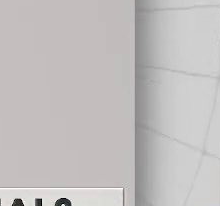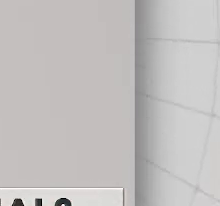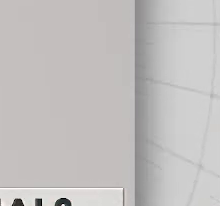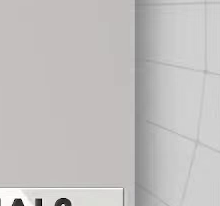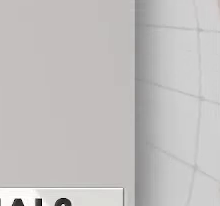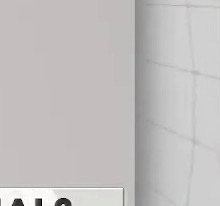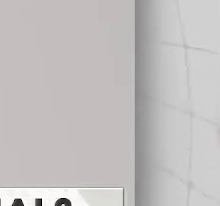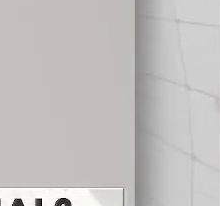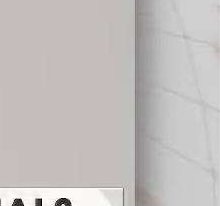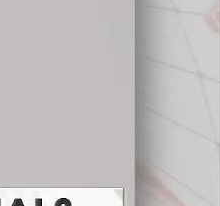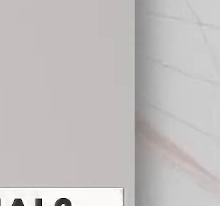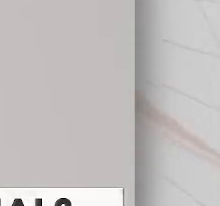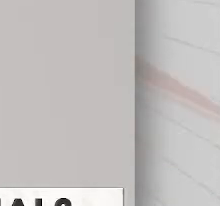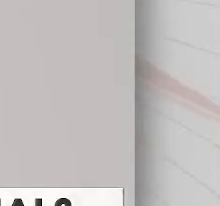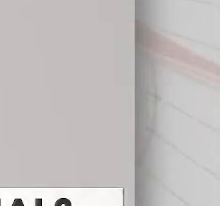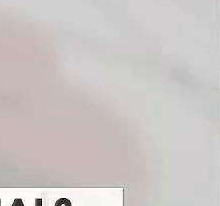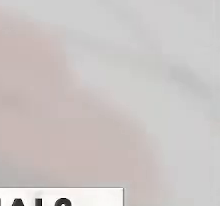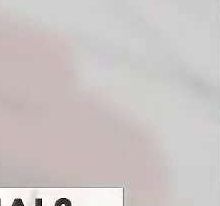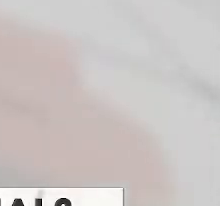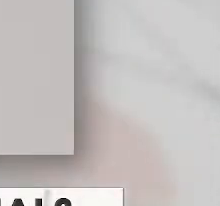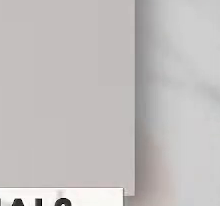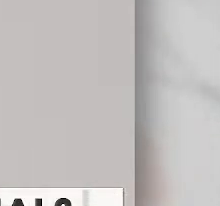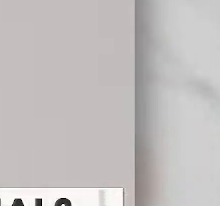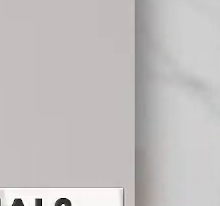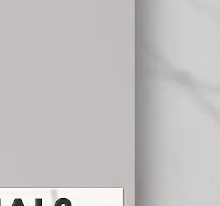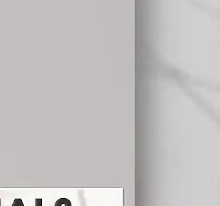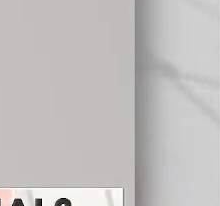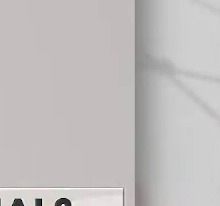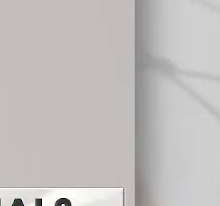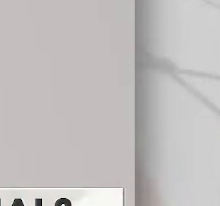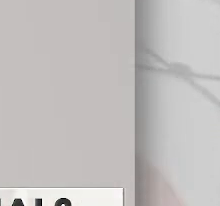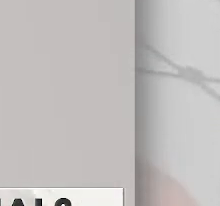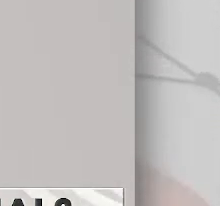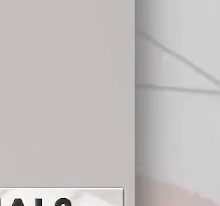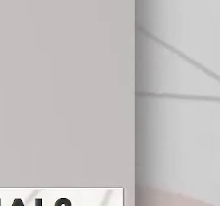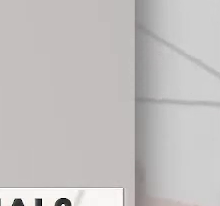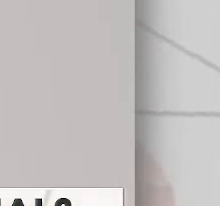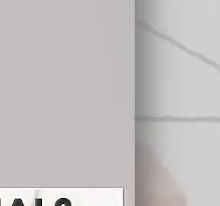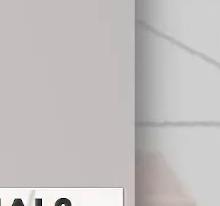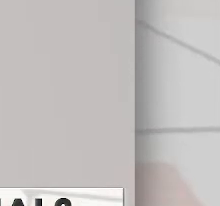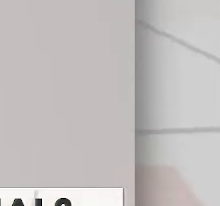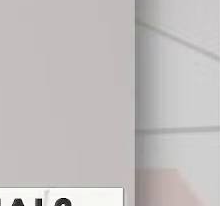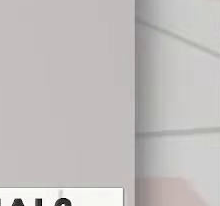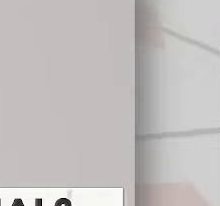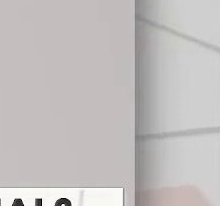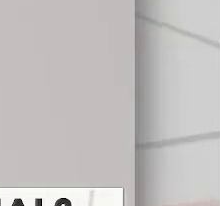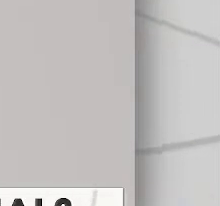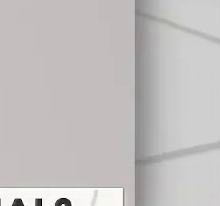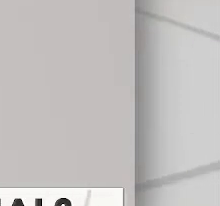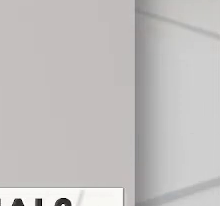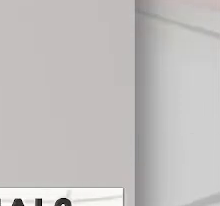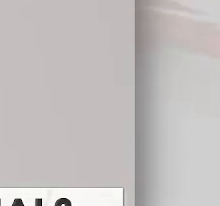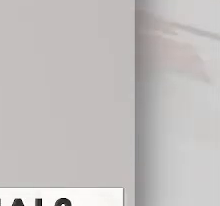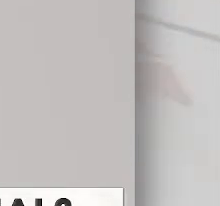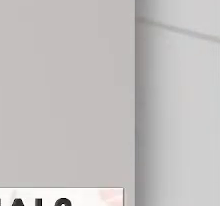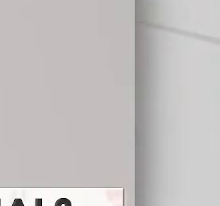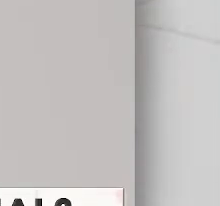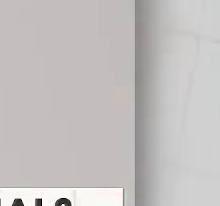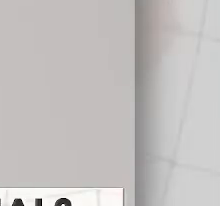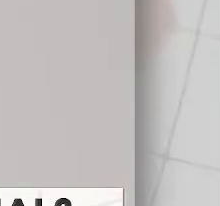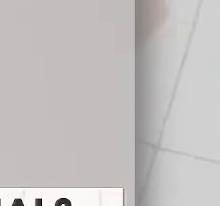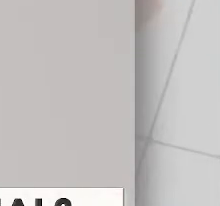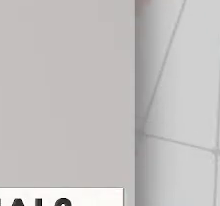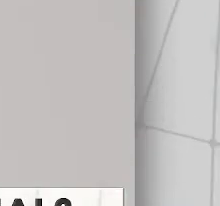the president used that Section 12 of the Attorney General's Act to